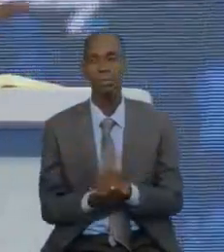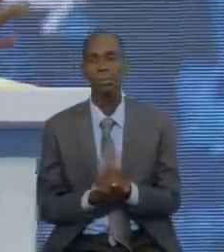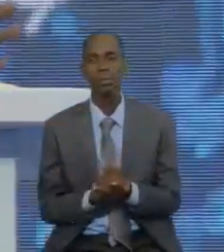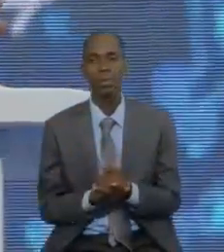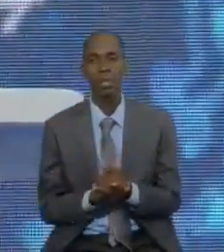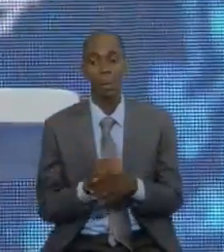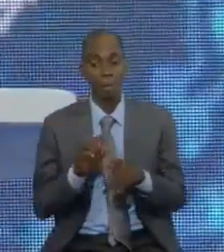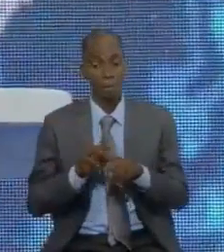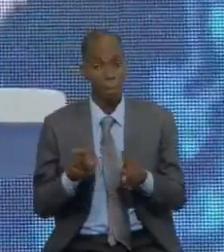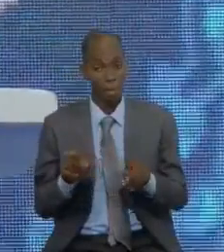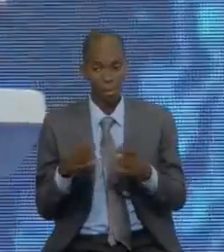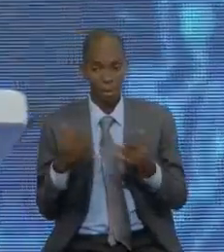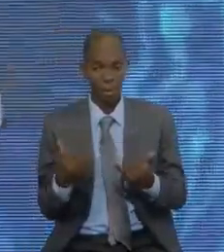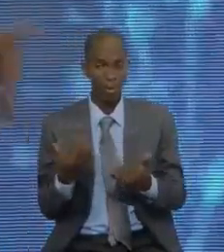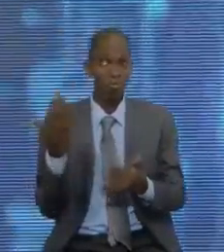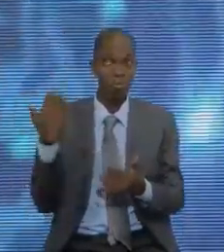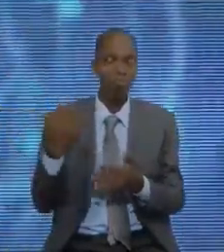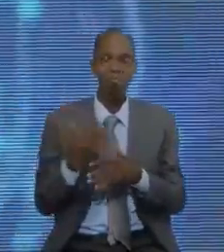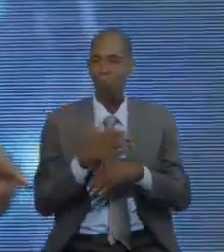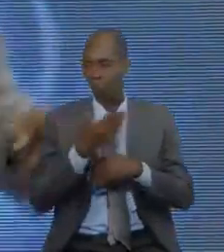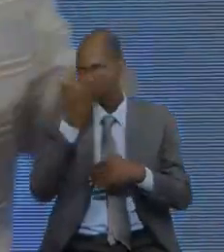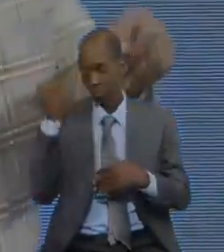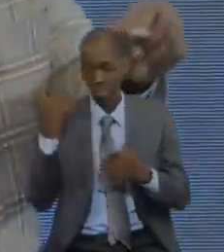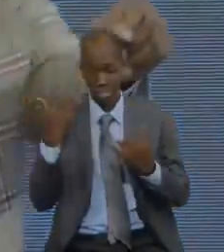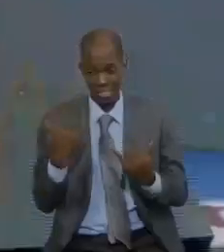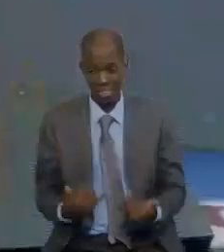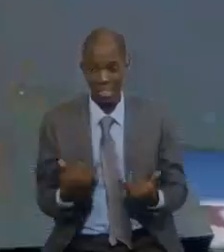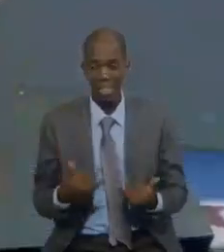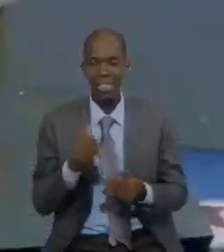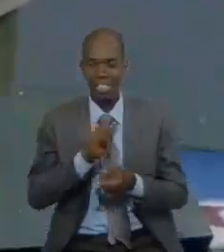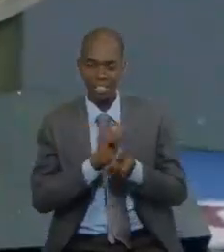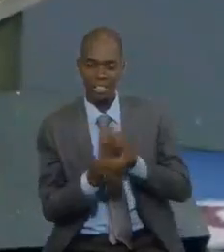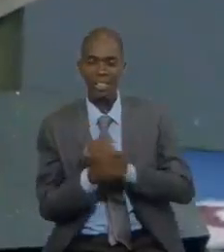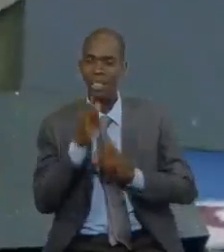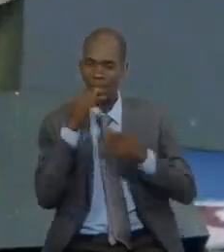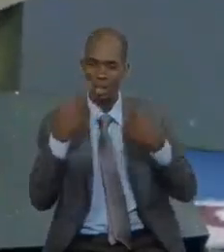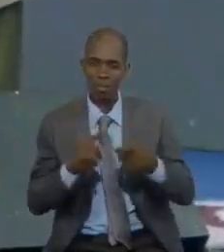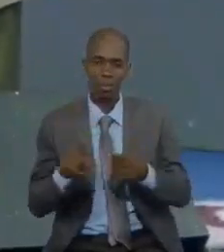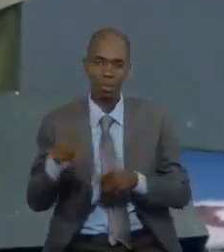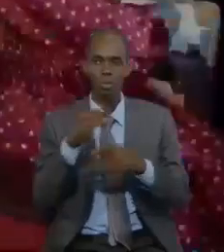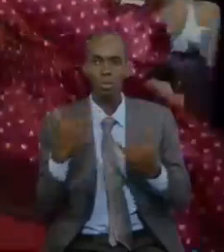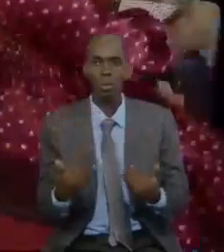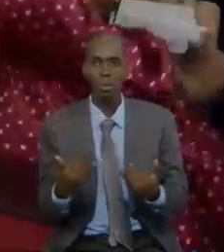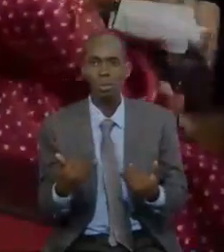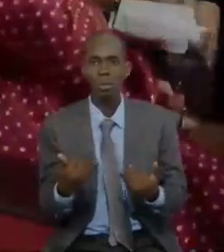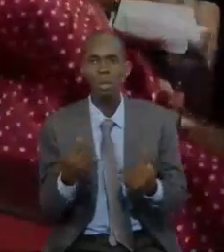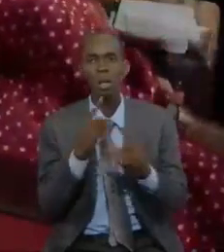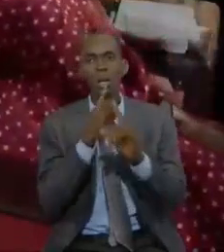But now. A change is happening to you tonight. I didn't hear your amen.